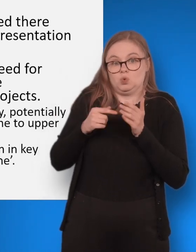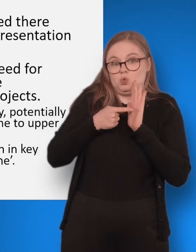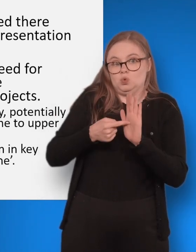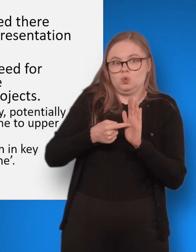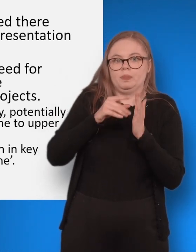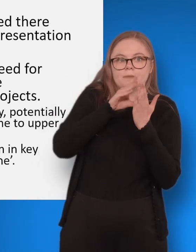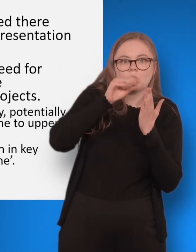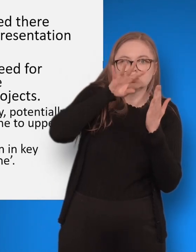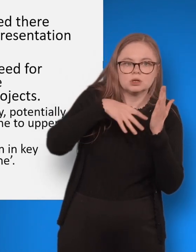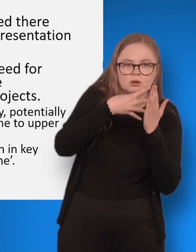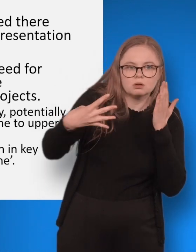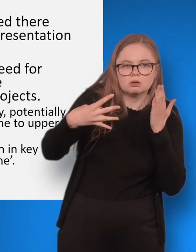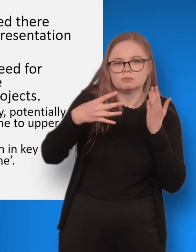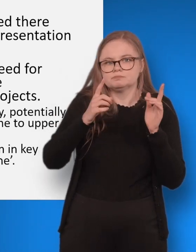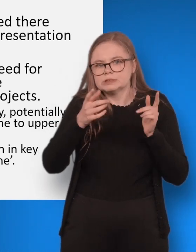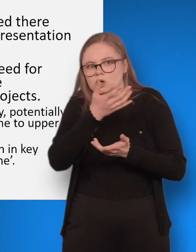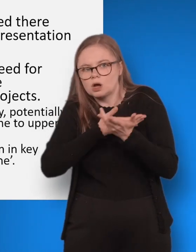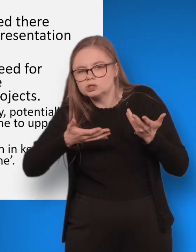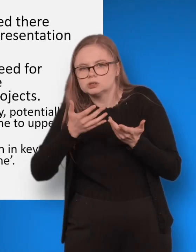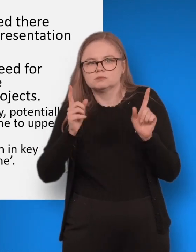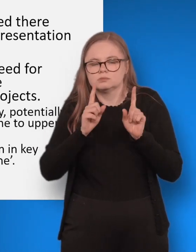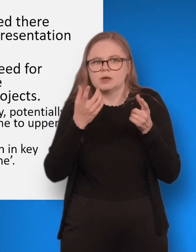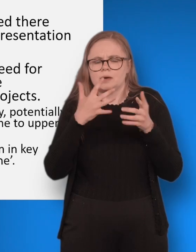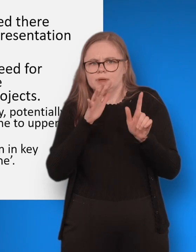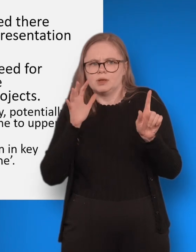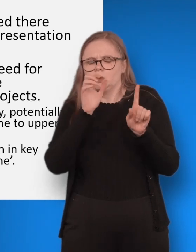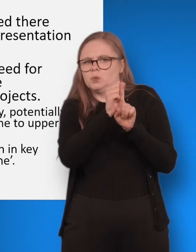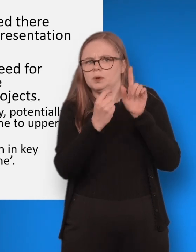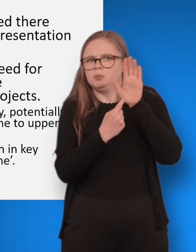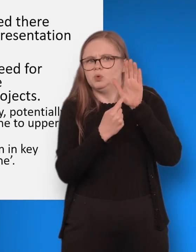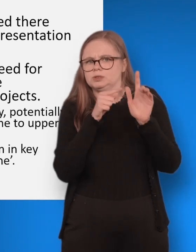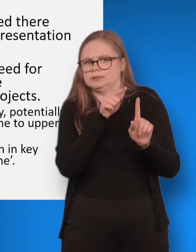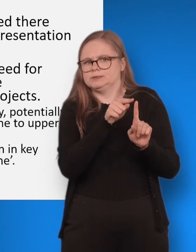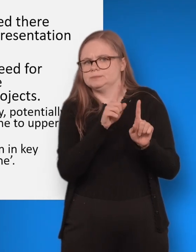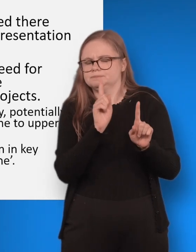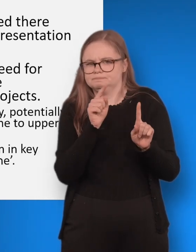the models discussions was that